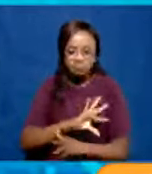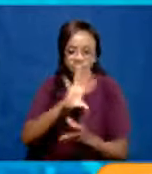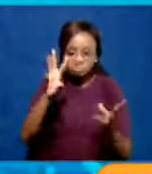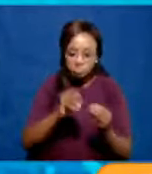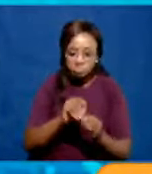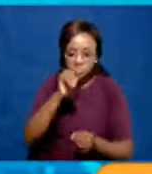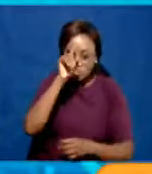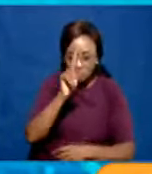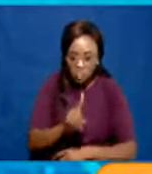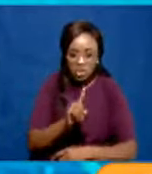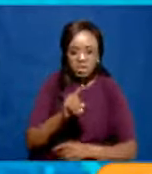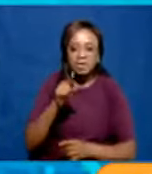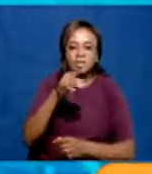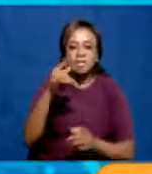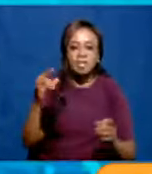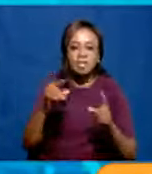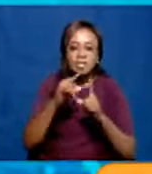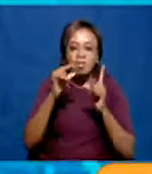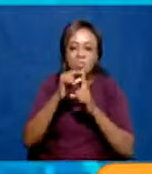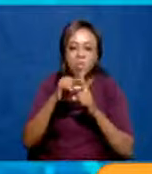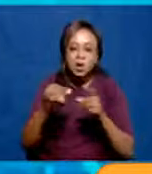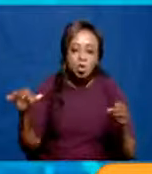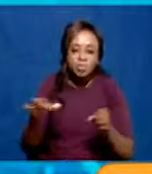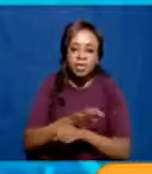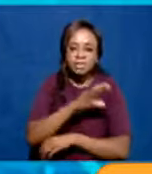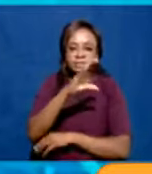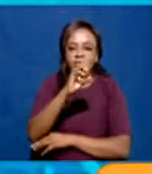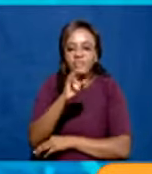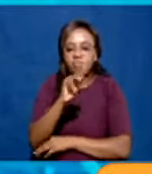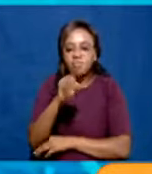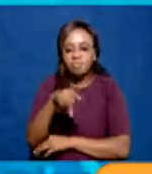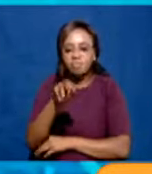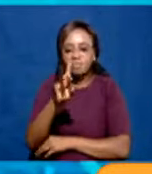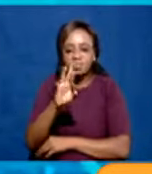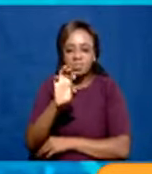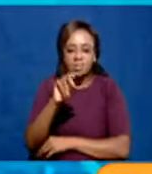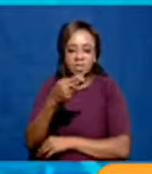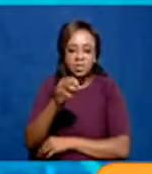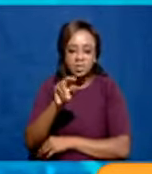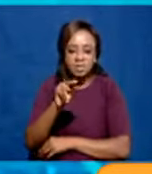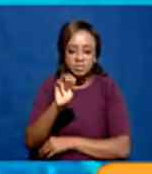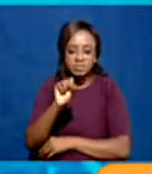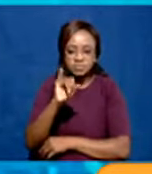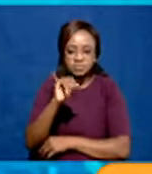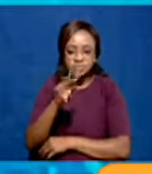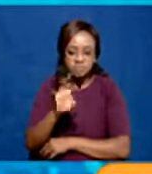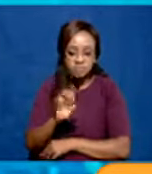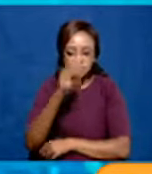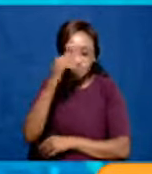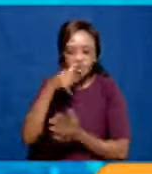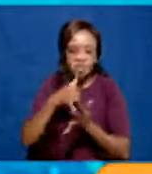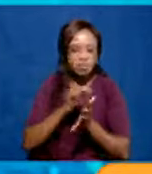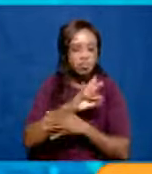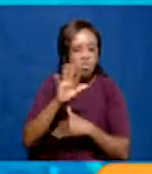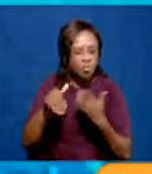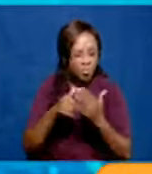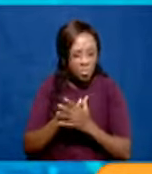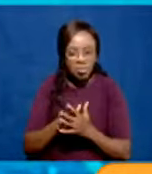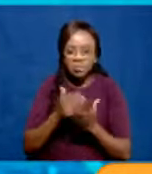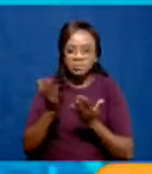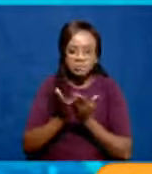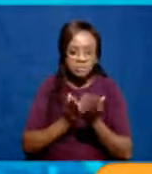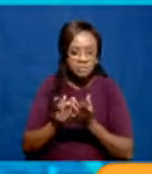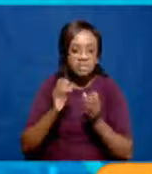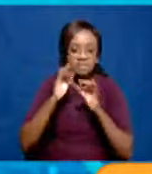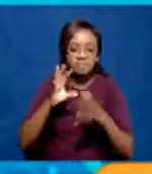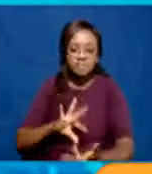it is comprehensive because it covers delivery services, it covers all these other reproductive services you're talking about. Complications are covered.